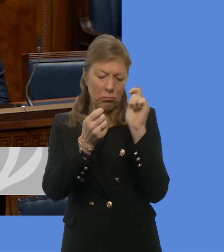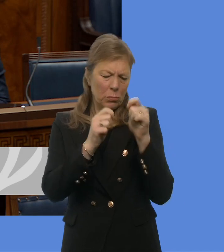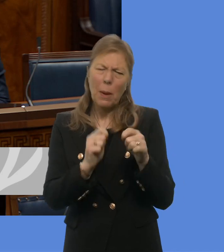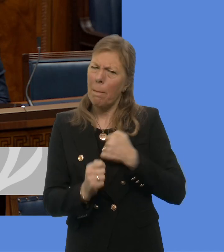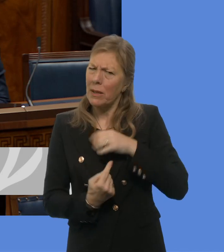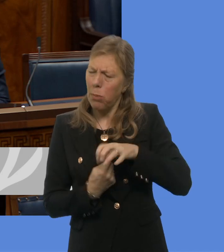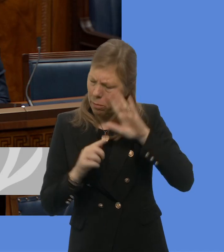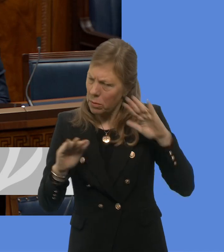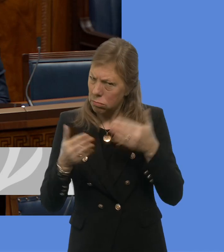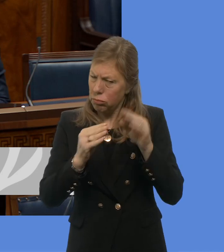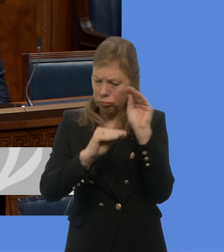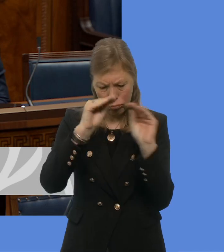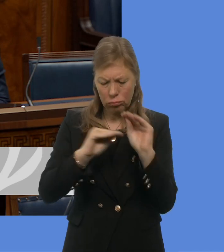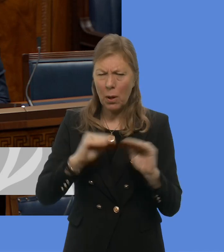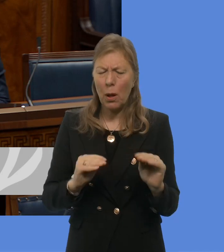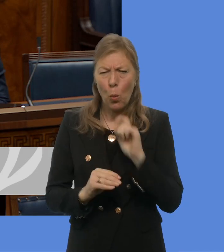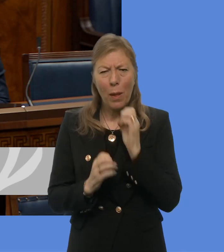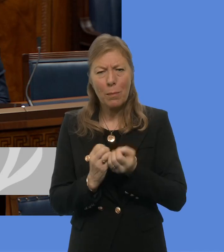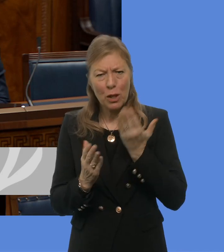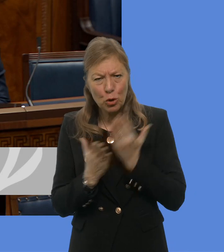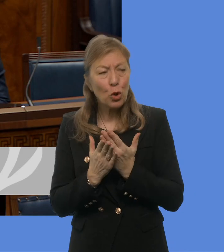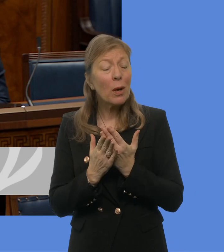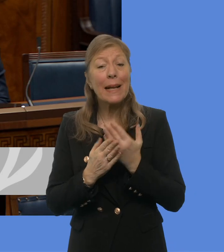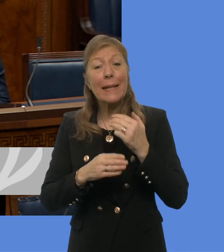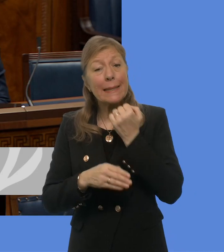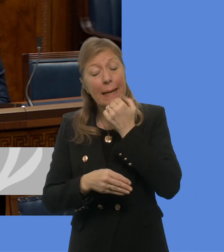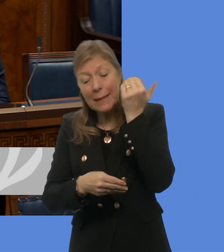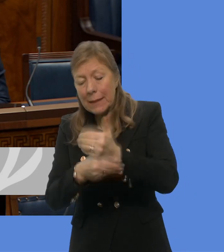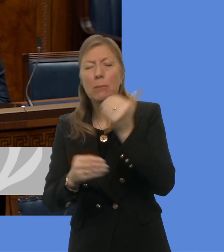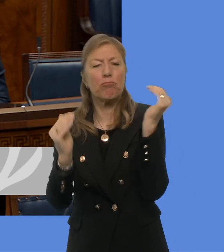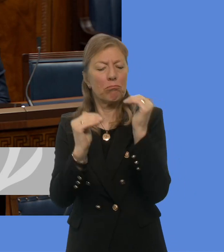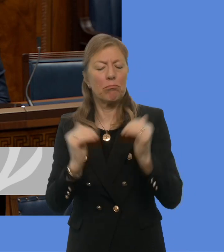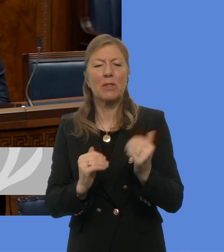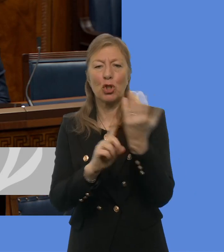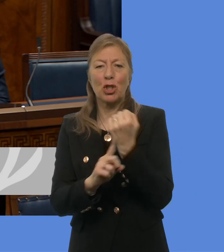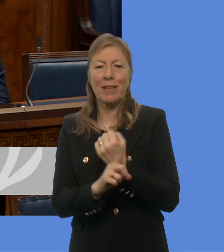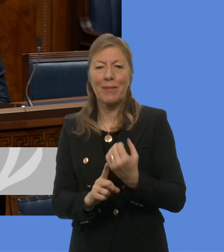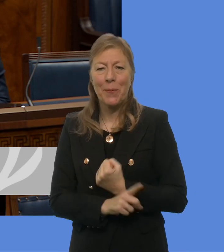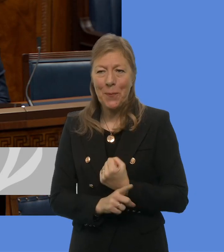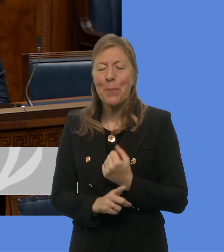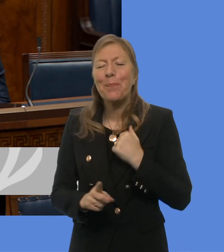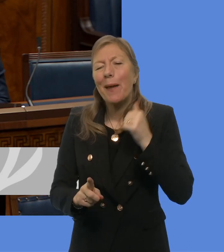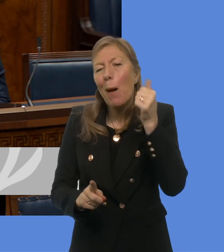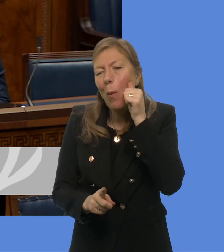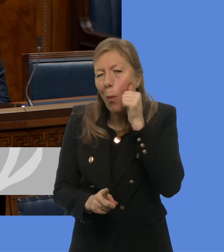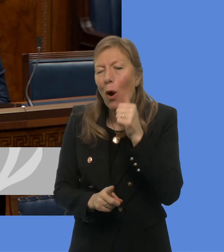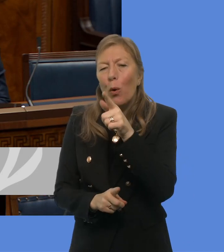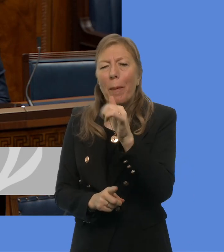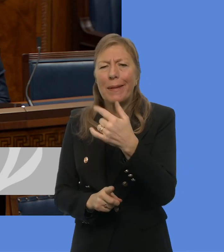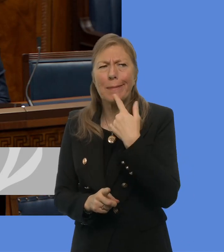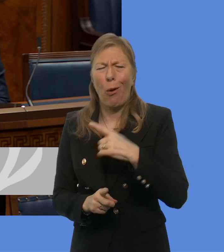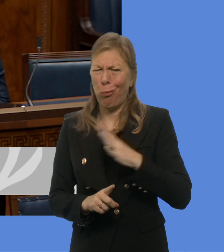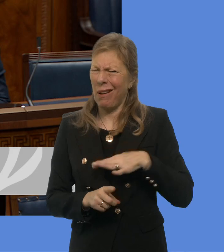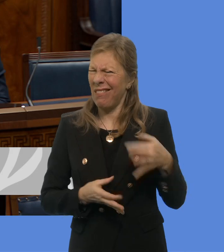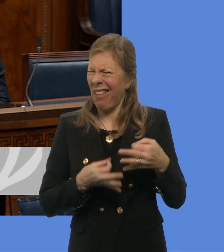is completed without undue delay. And I believe the member may well come back to me and say there has already been undue delay, and I think he